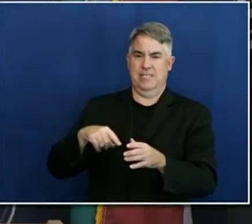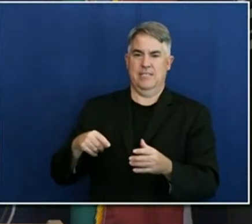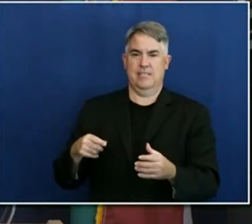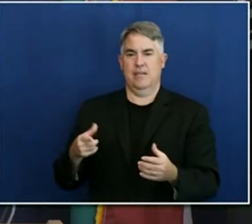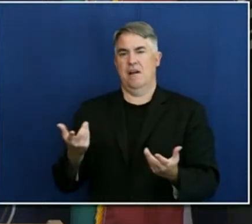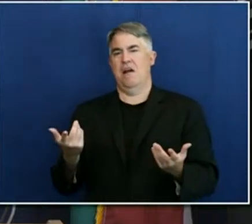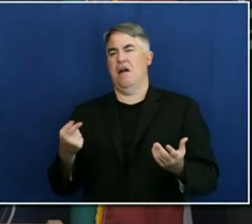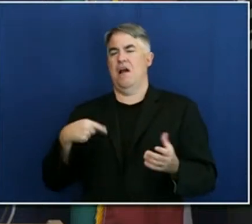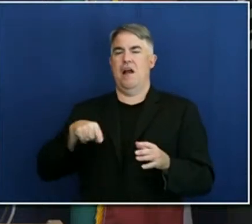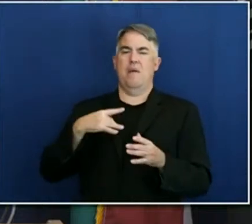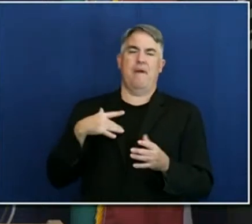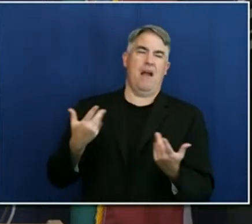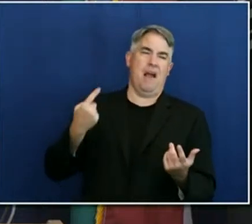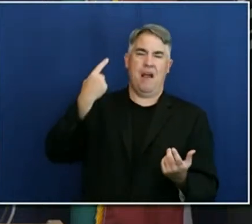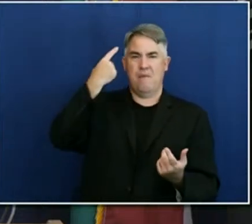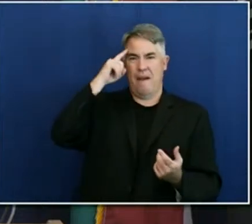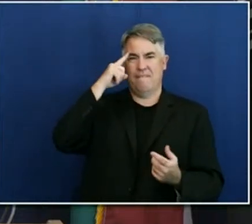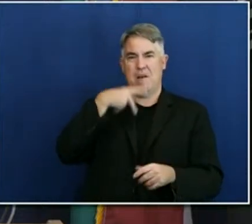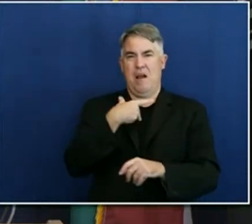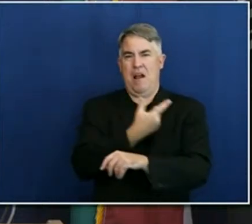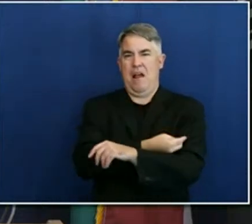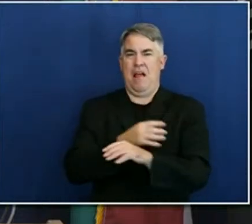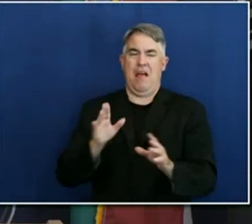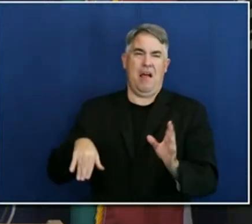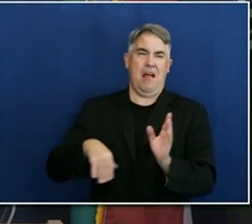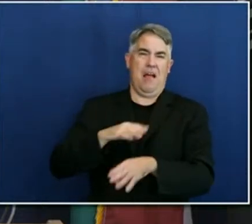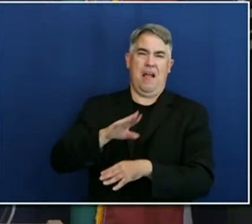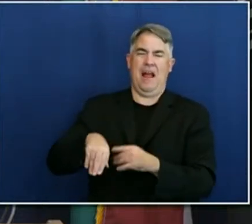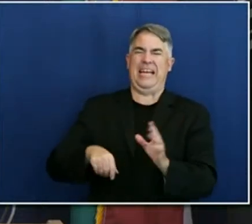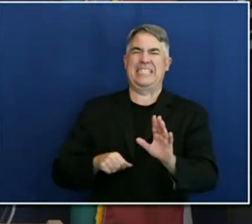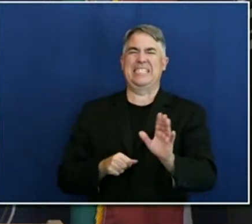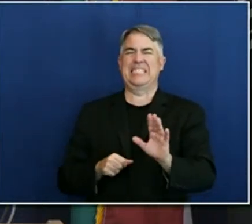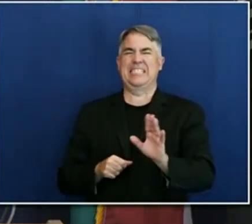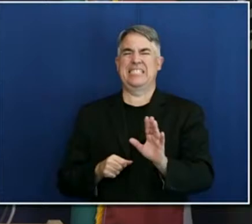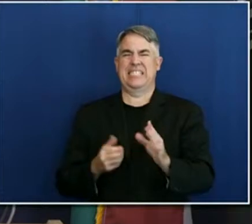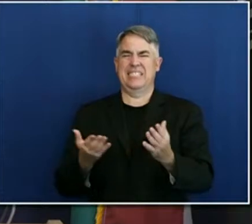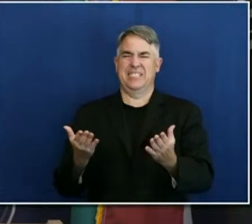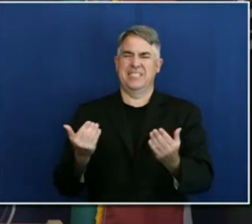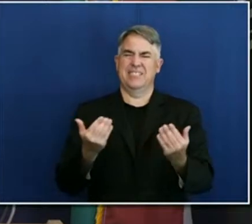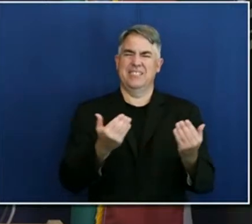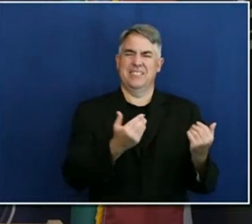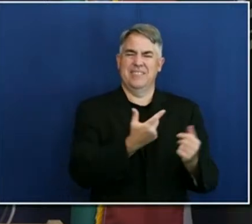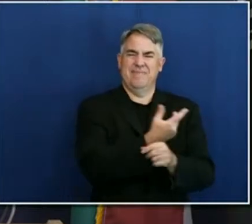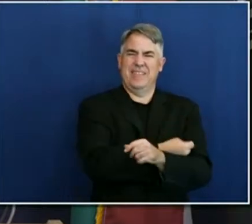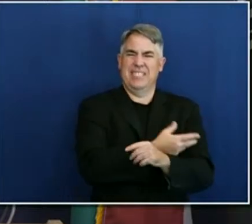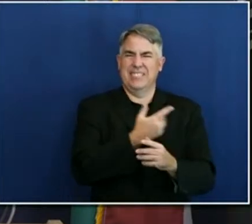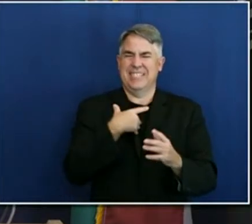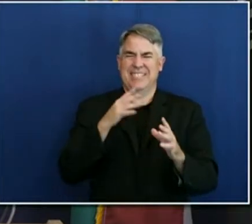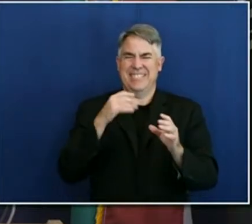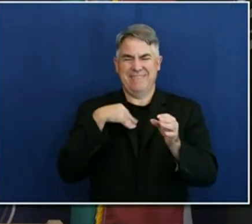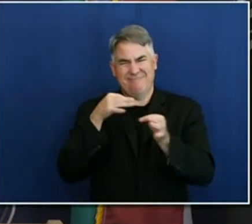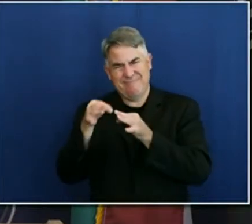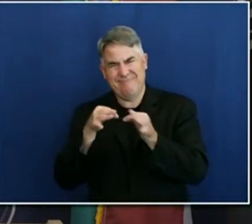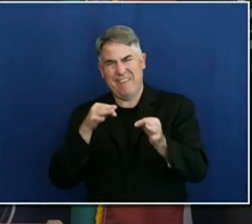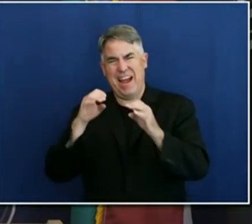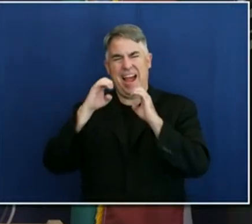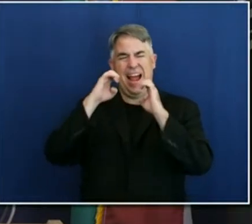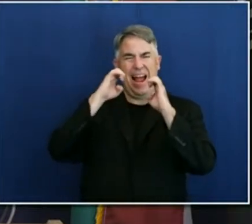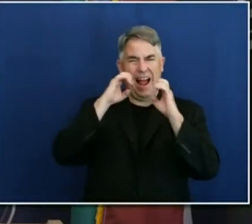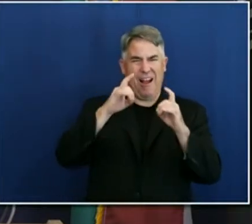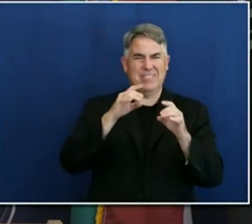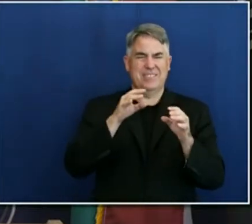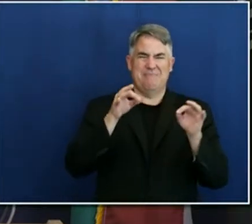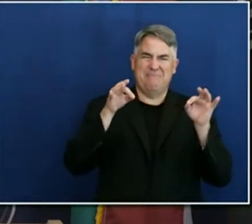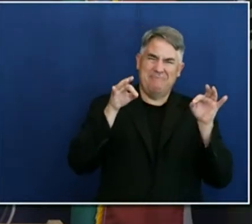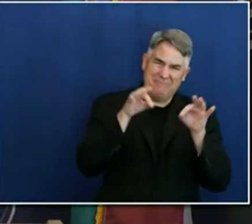engaging with a lot of community partners and a lot of thought around how we can increase participation there. So we always knew at some point we would, the folks very